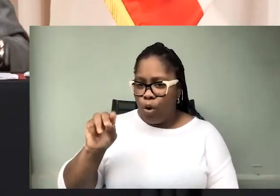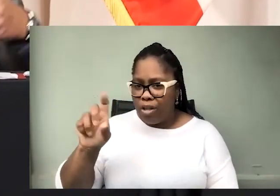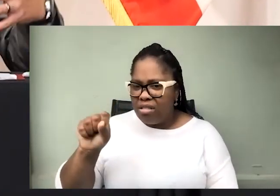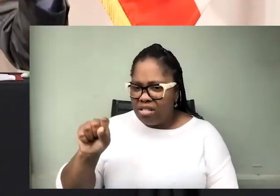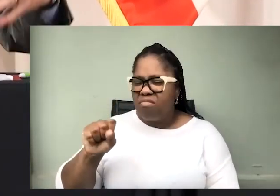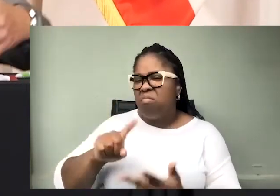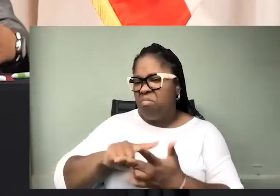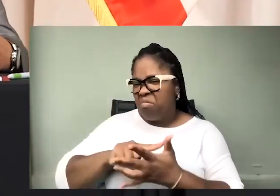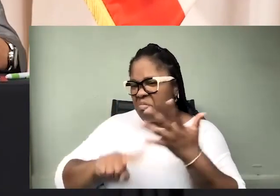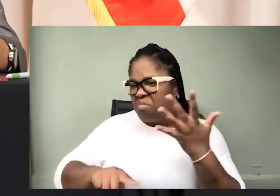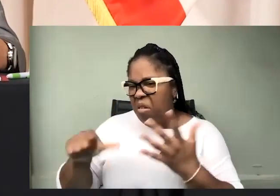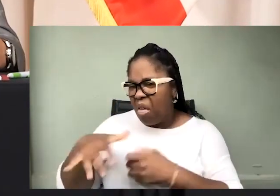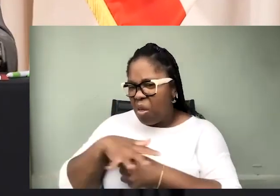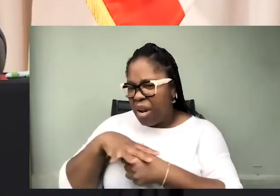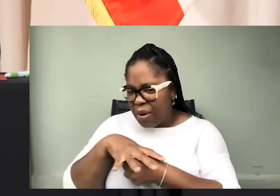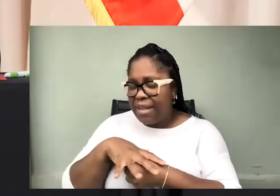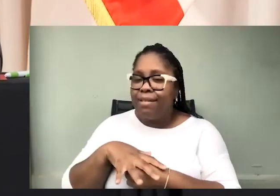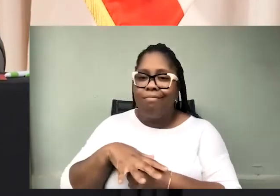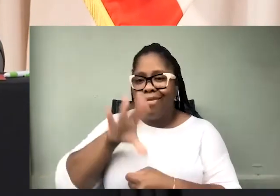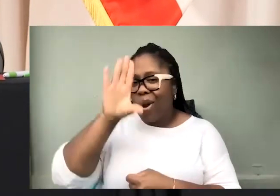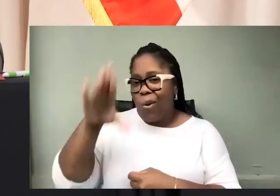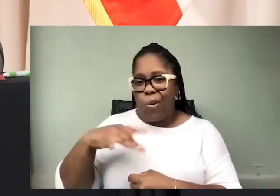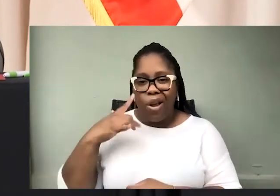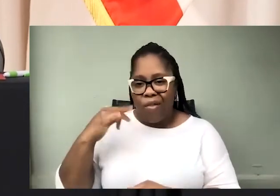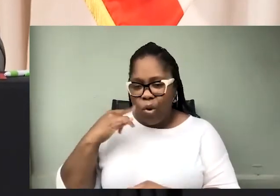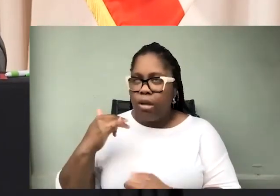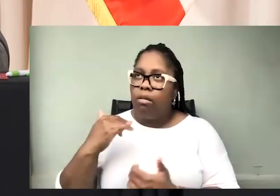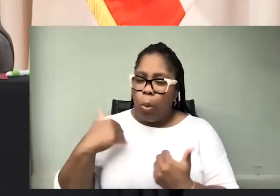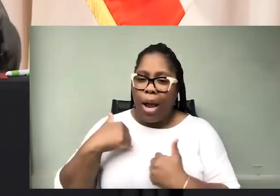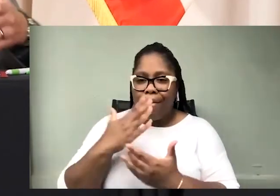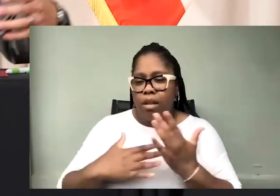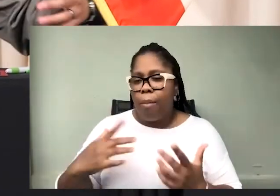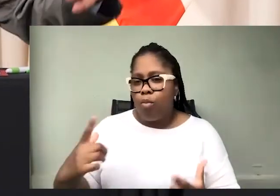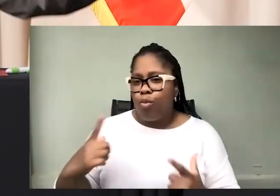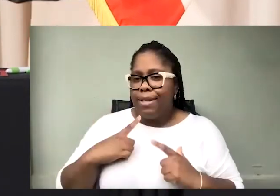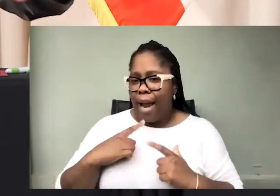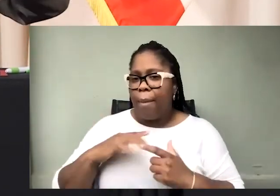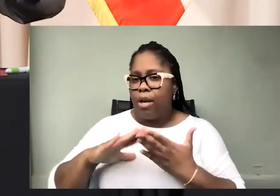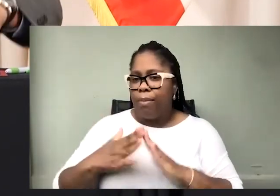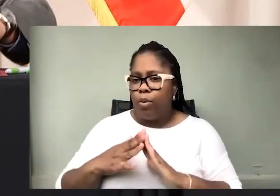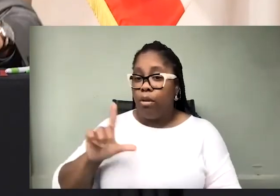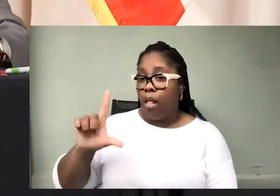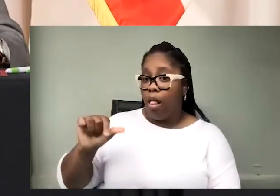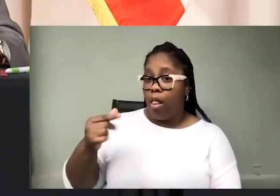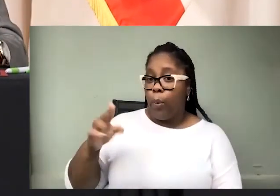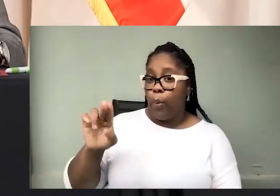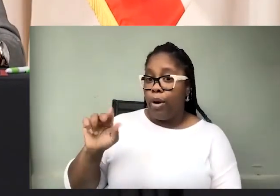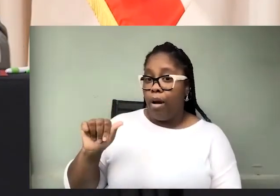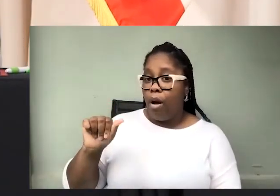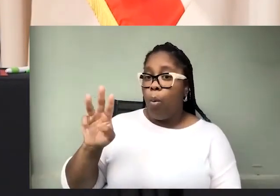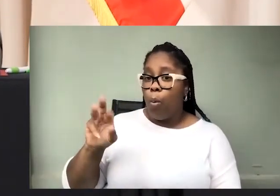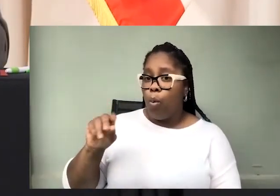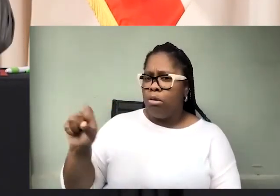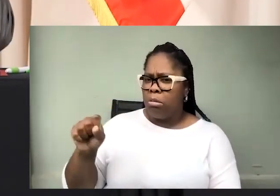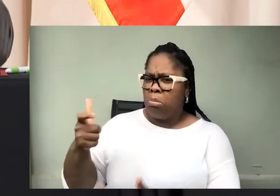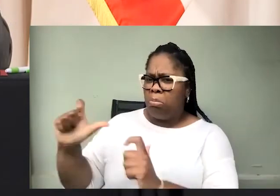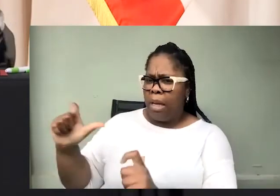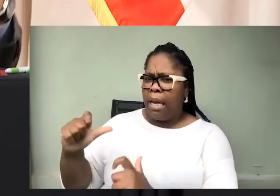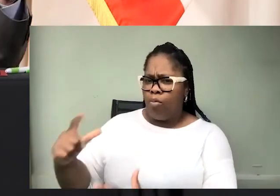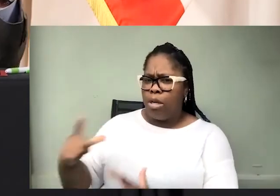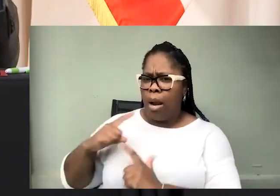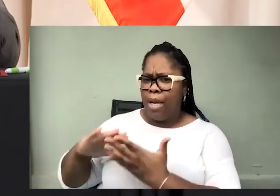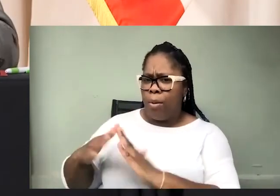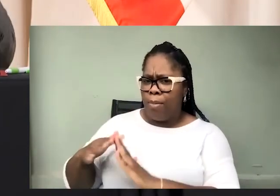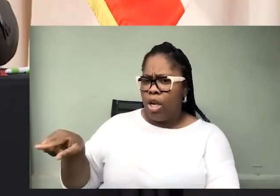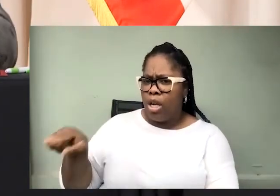California, and particularly the area I represent, is you have some retirement communities, like Laguna Woods obviously has a big one, but Irvine,